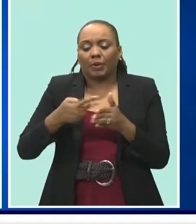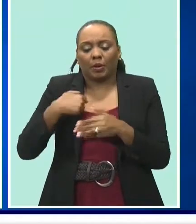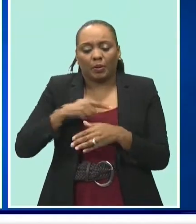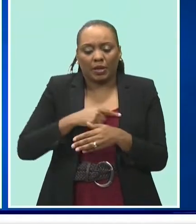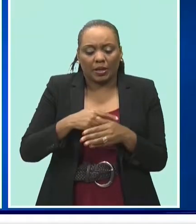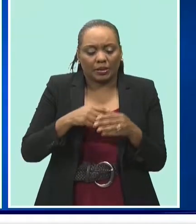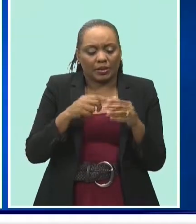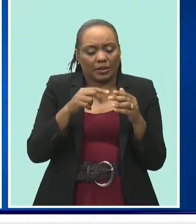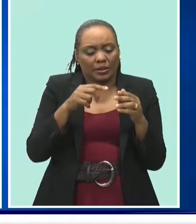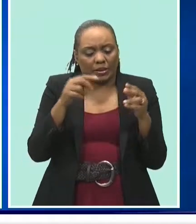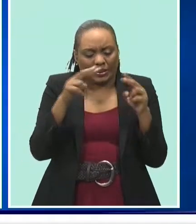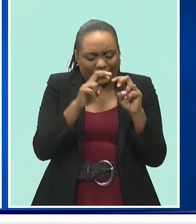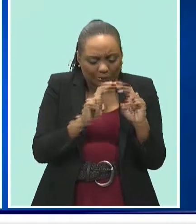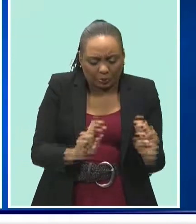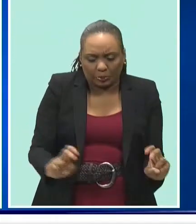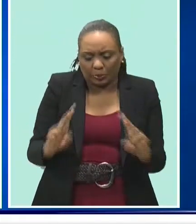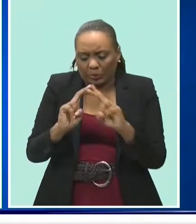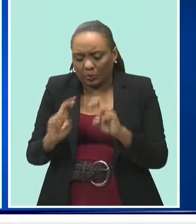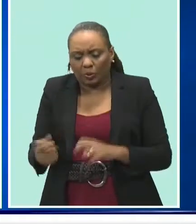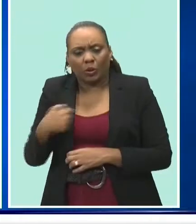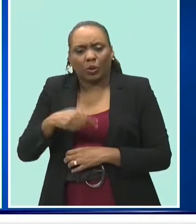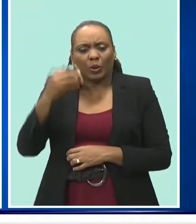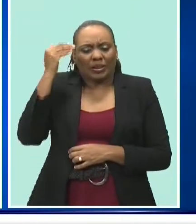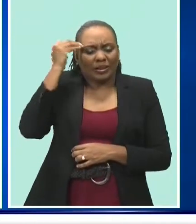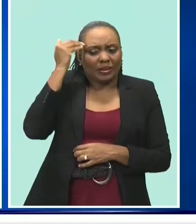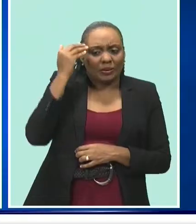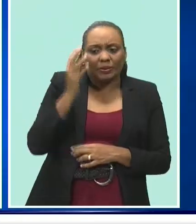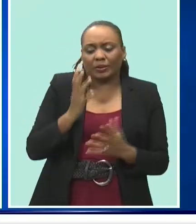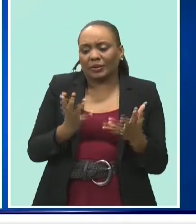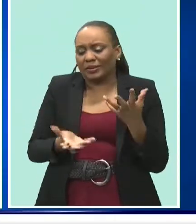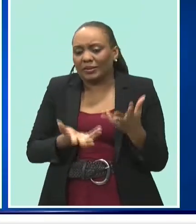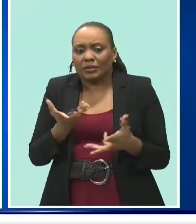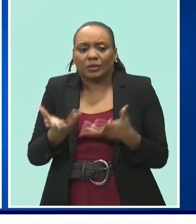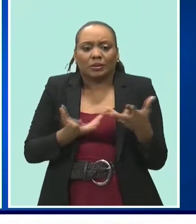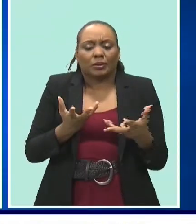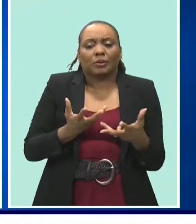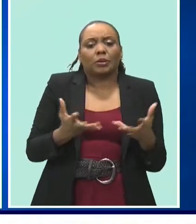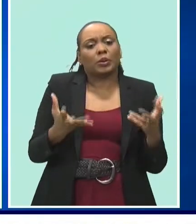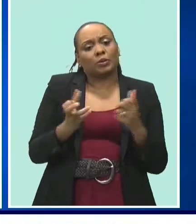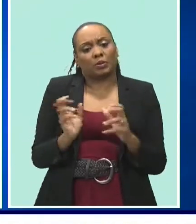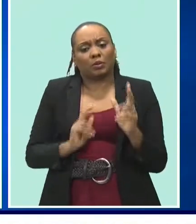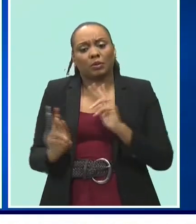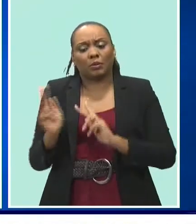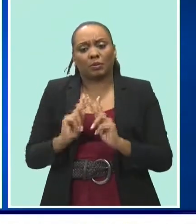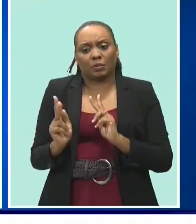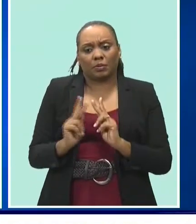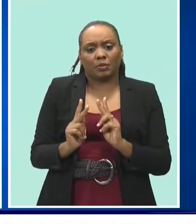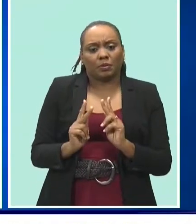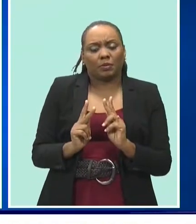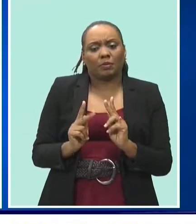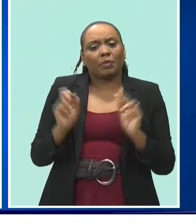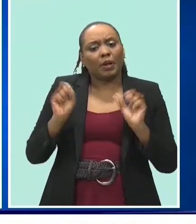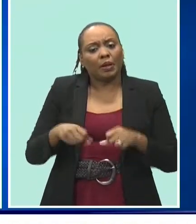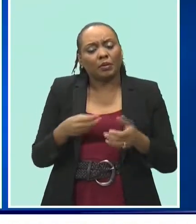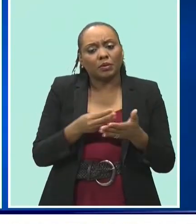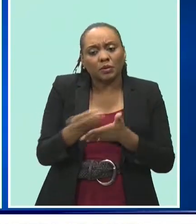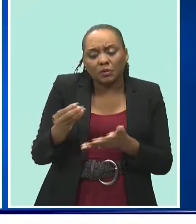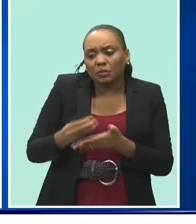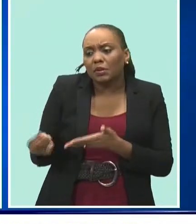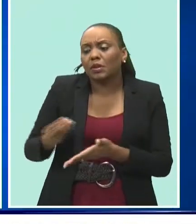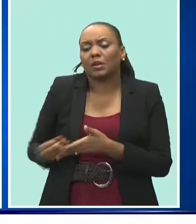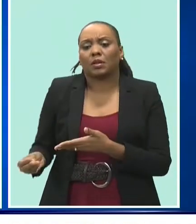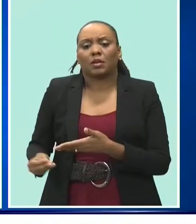stability. We are sensitive to the fact that we want to increase disposable income in this country because governments don't